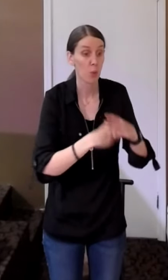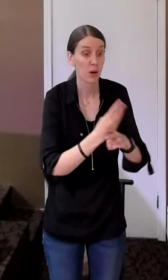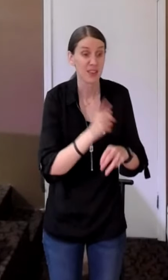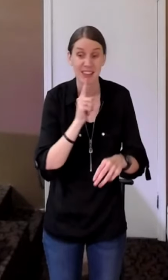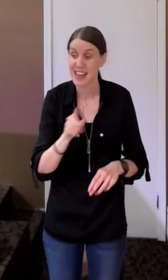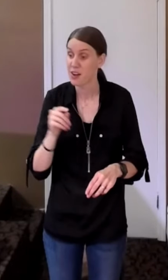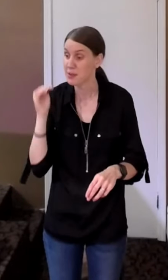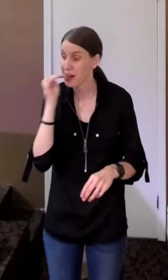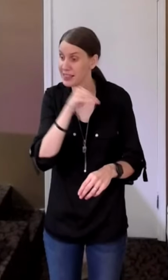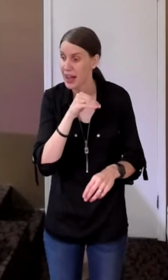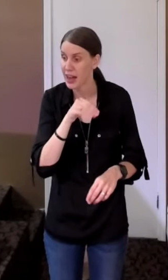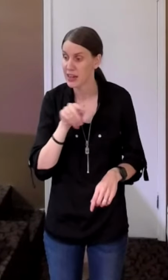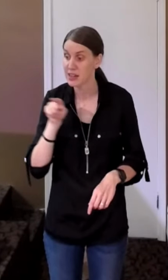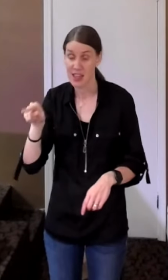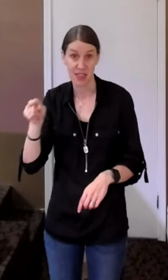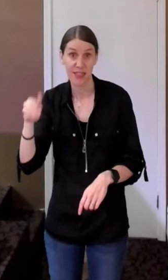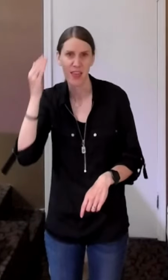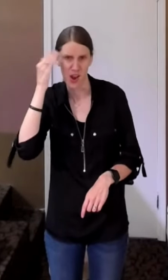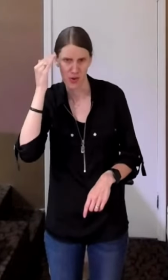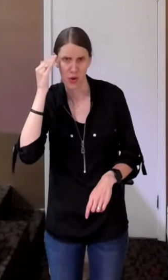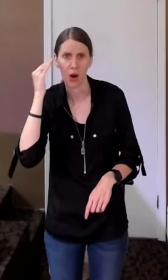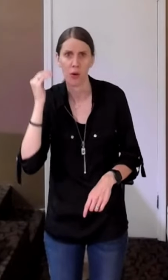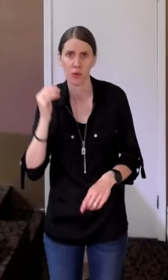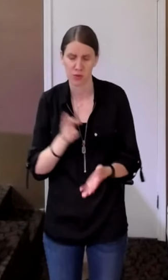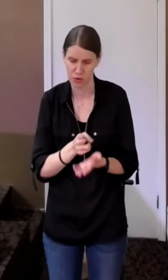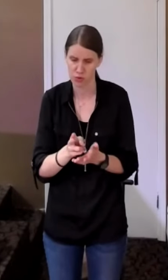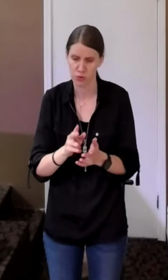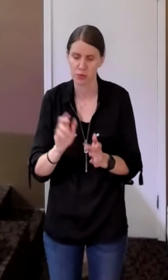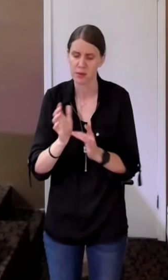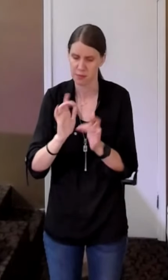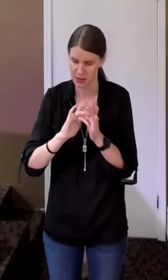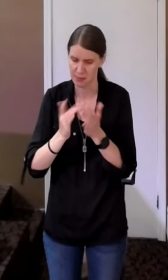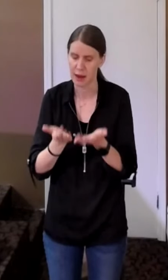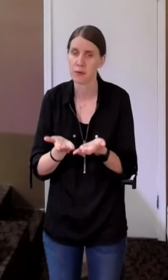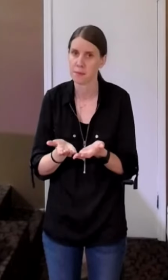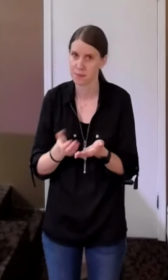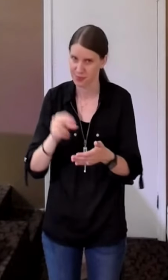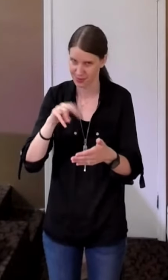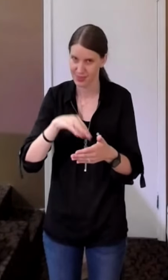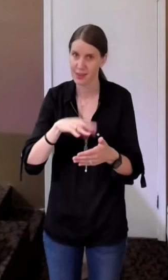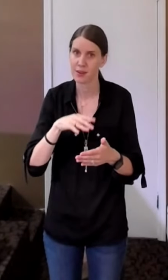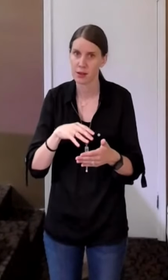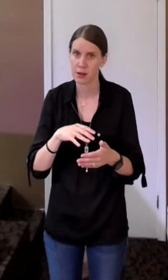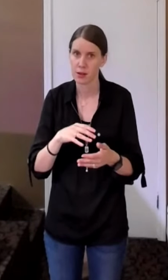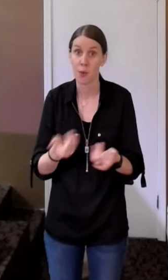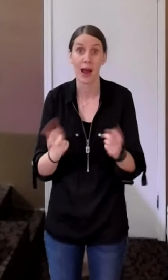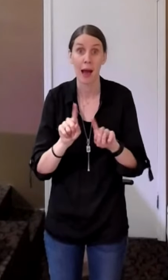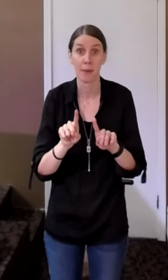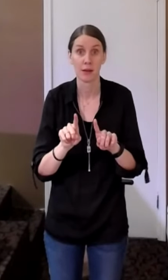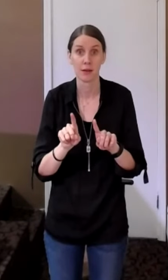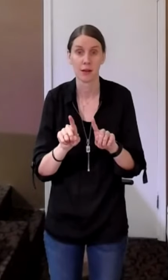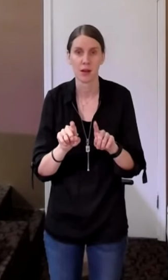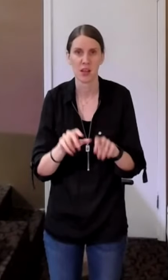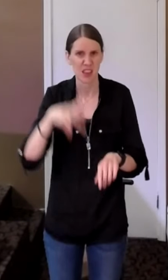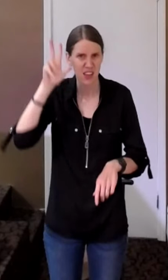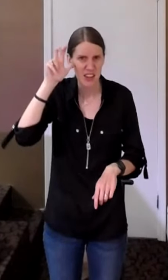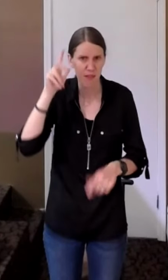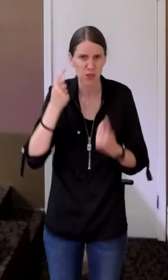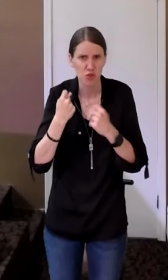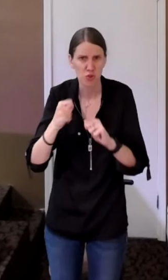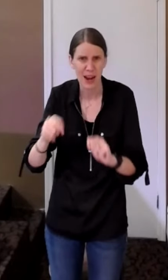light, they'll know right where to go back to. And it will happen. The world, the devil, trying